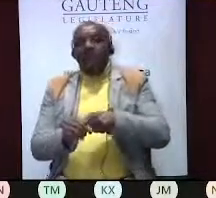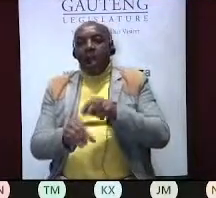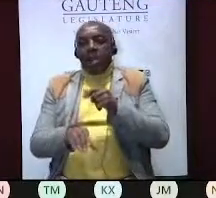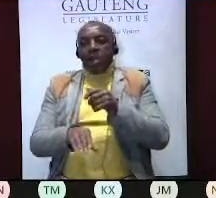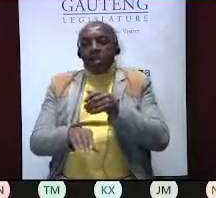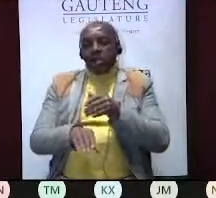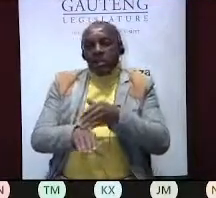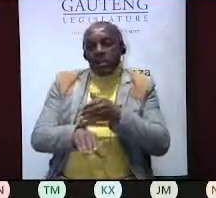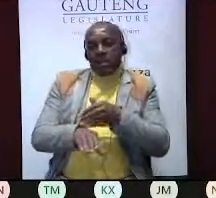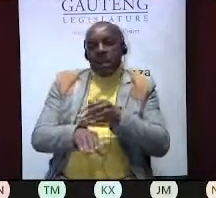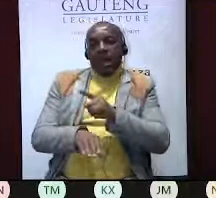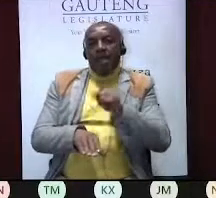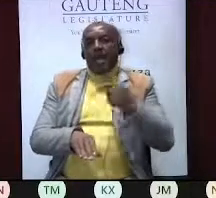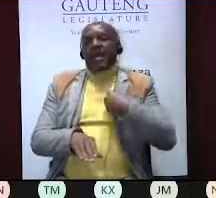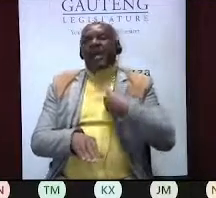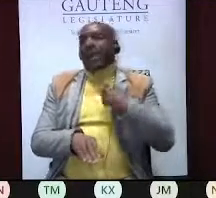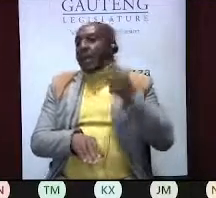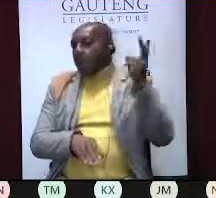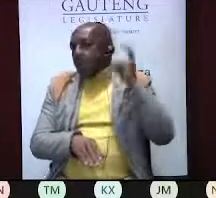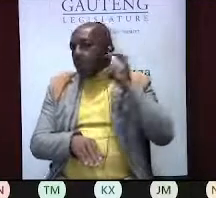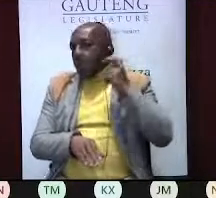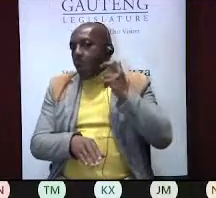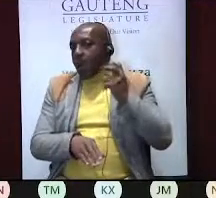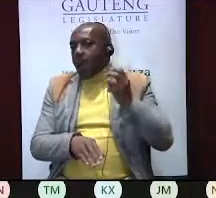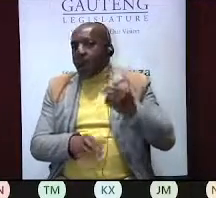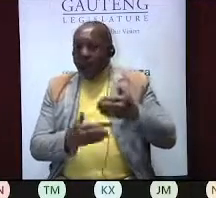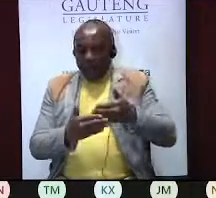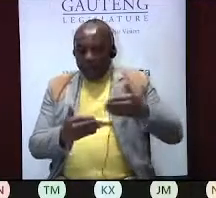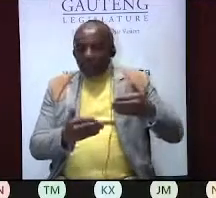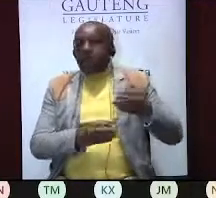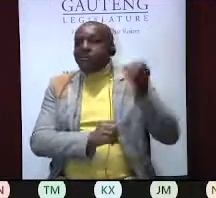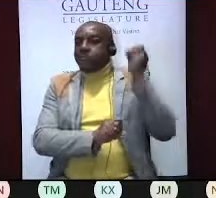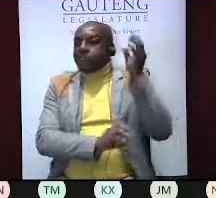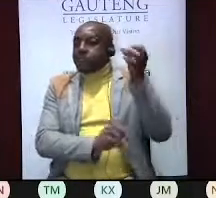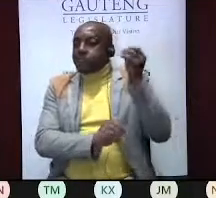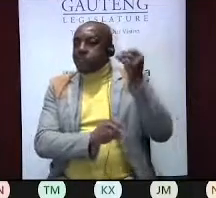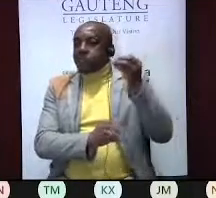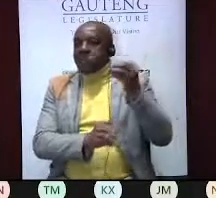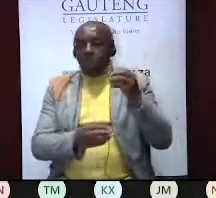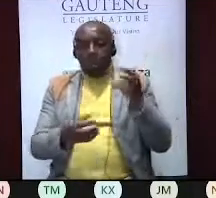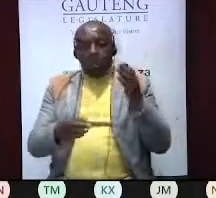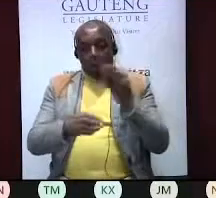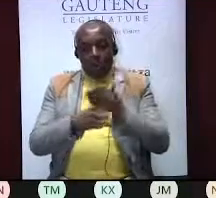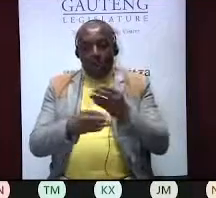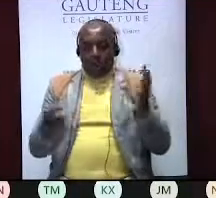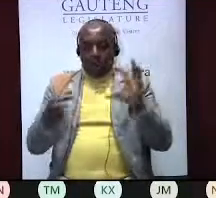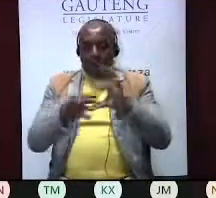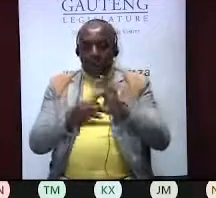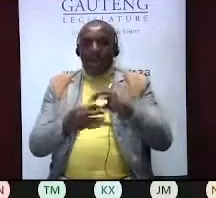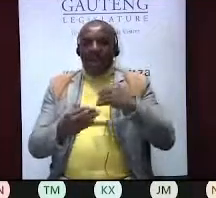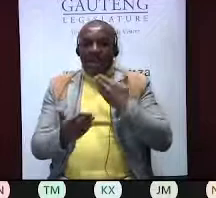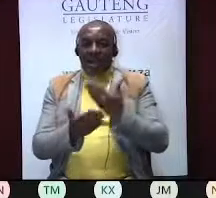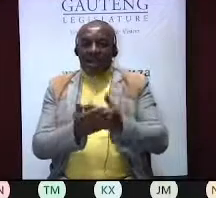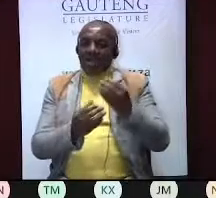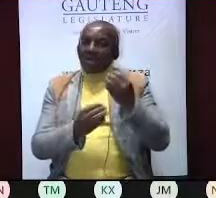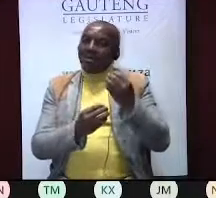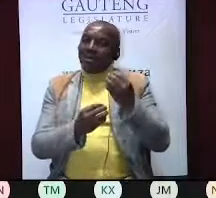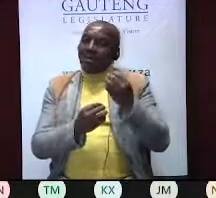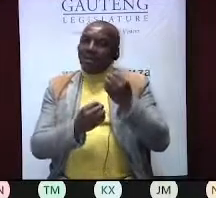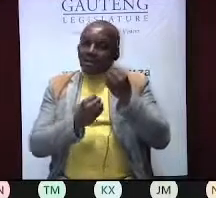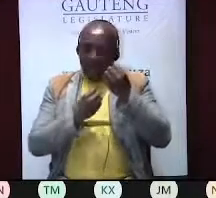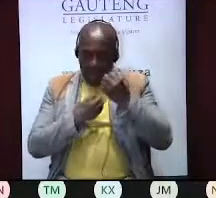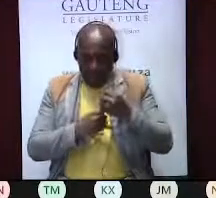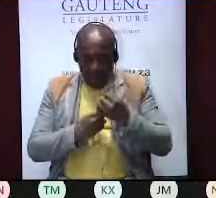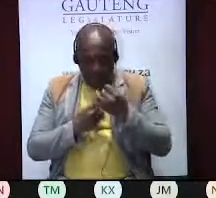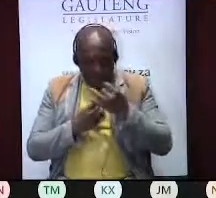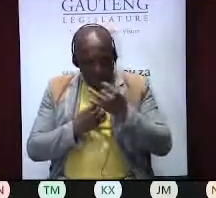the previous speaker was emphasizing the need of working together so that we address the challenges that our